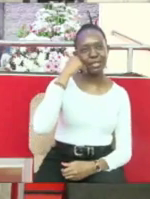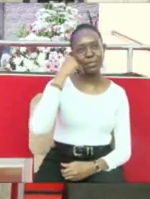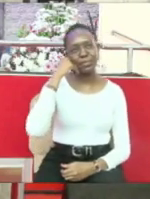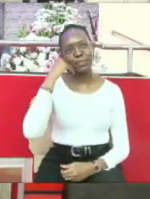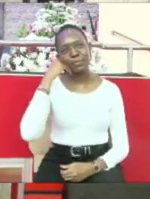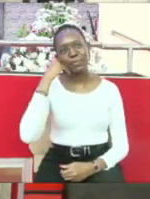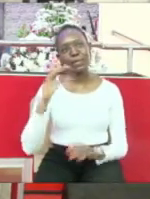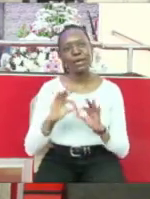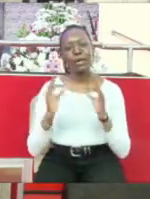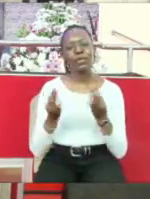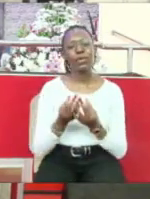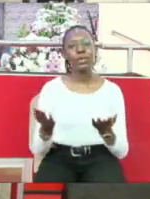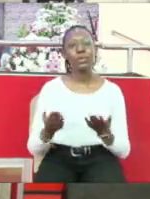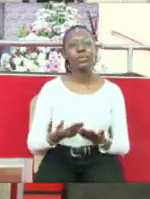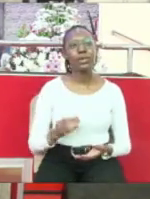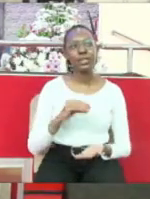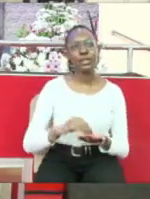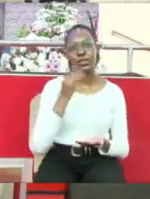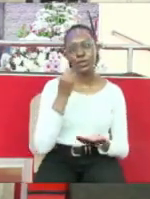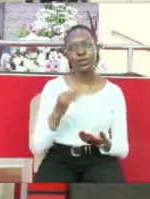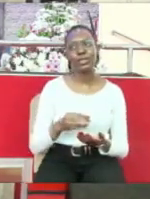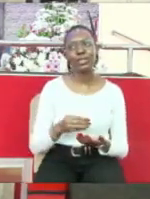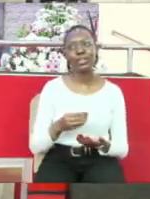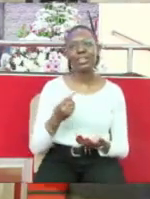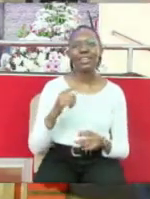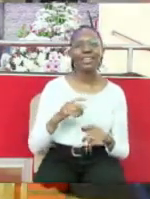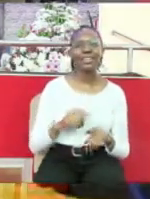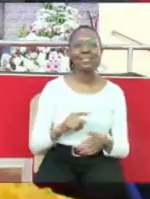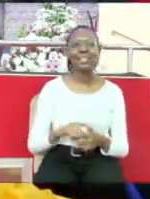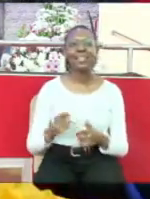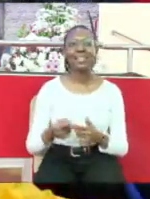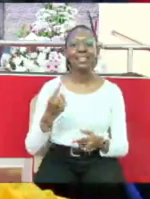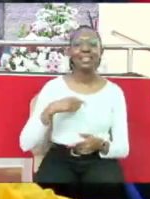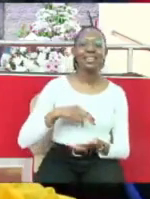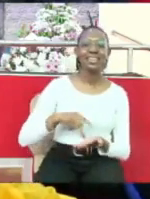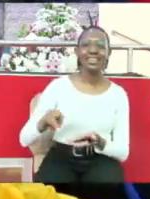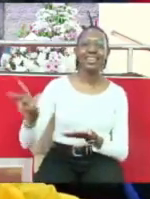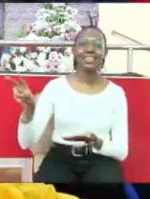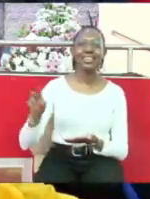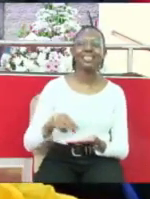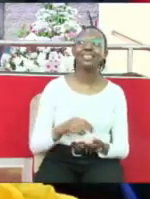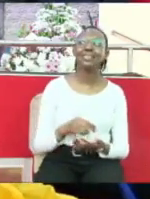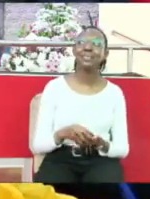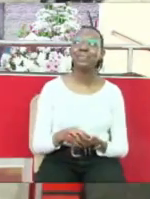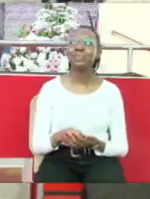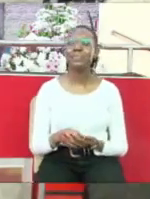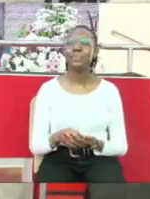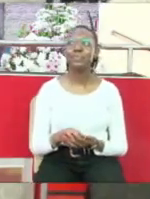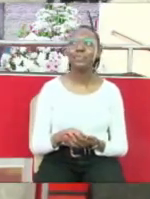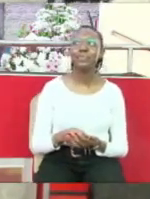knock the door and disappear as quickly as they knock the door. Alikuwa analeta chakula alafu anatoroka haraka iwezekanavyo. Because I got